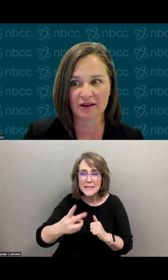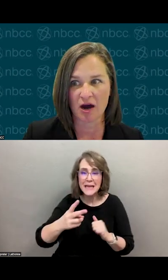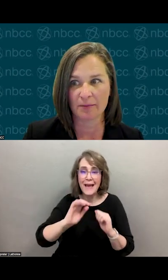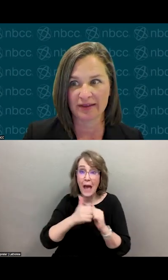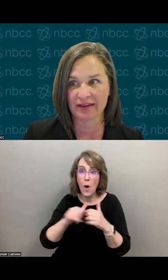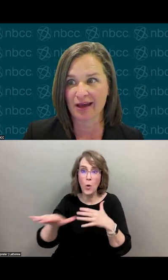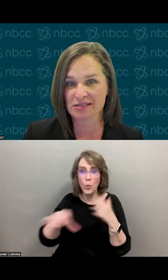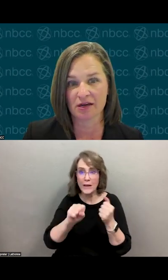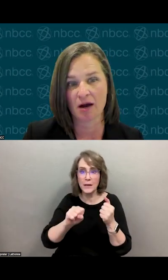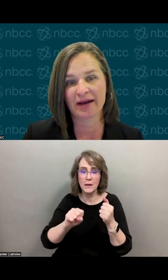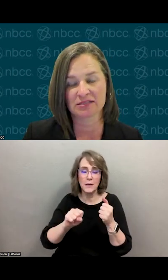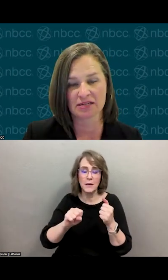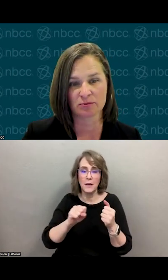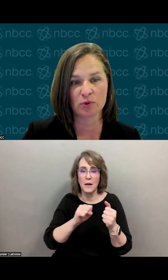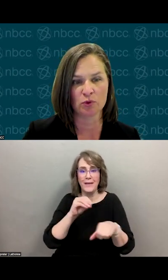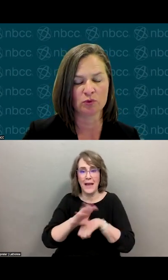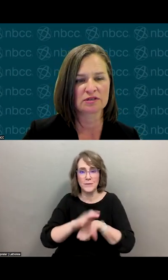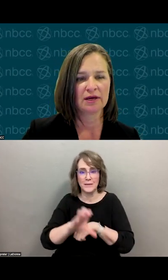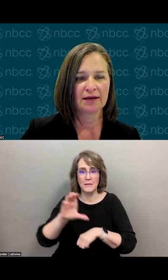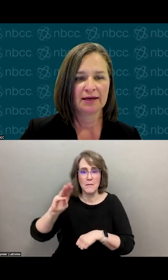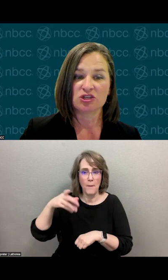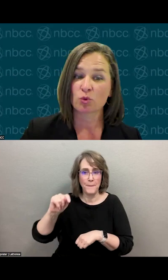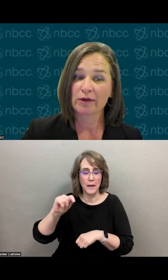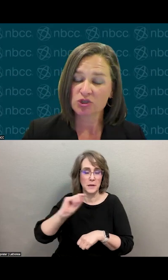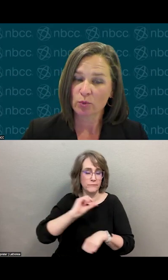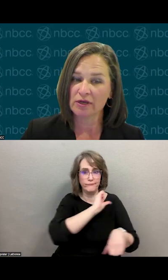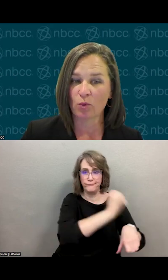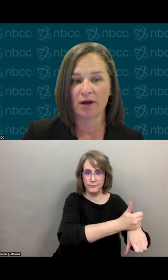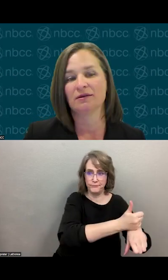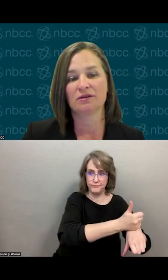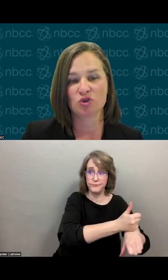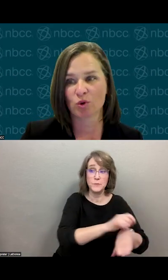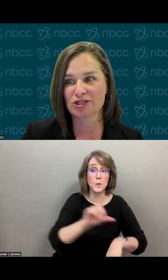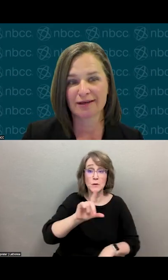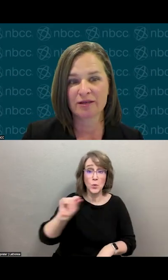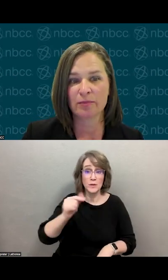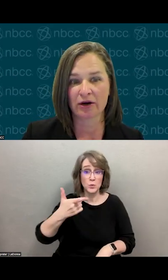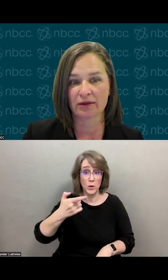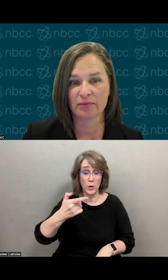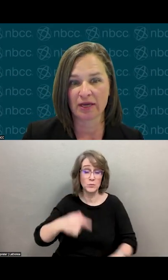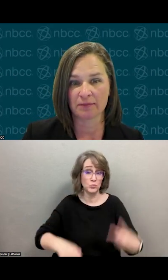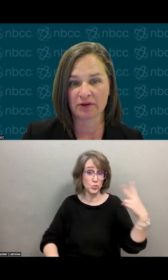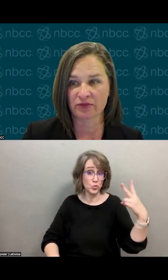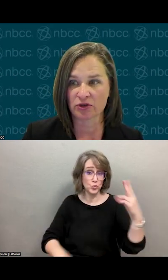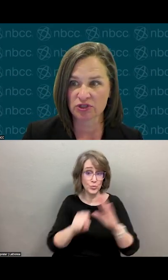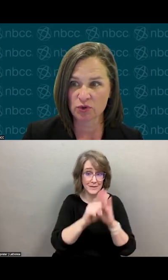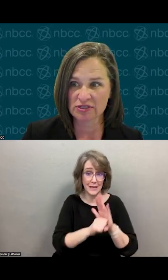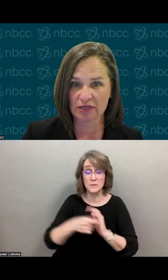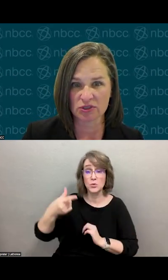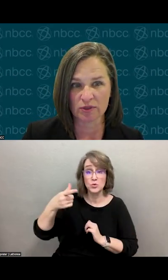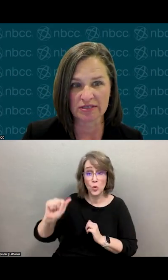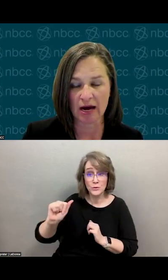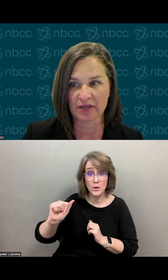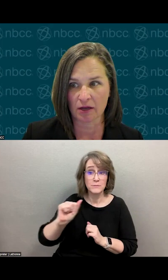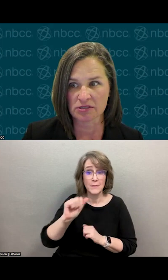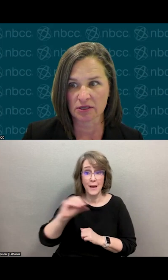swiftly the counseling compact has moved. In 2021, Georgia and Maryland became the first 2 states